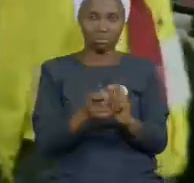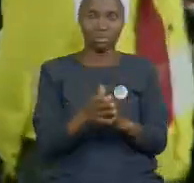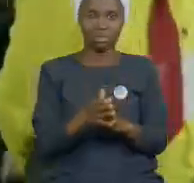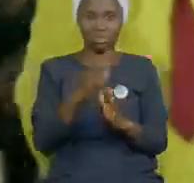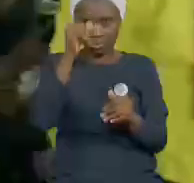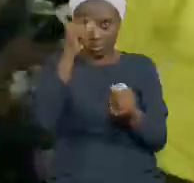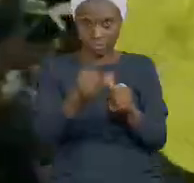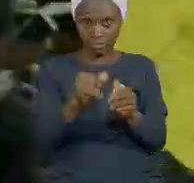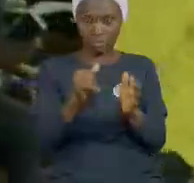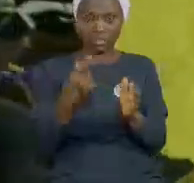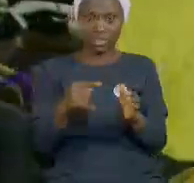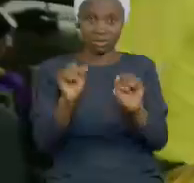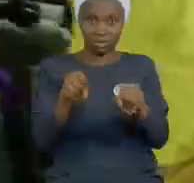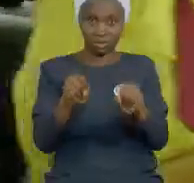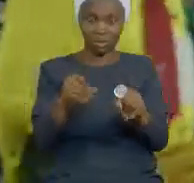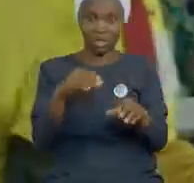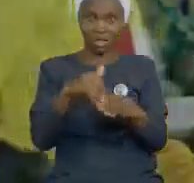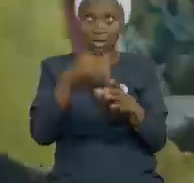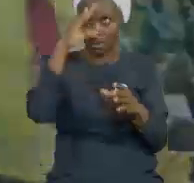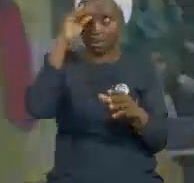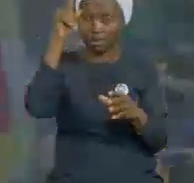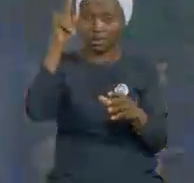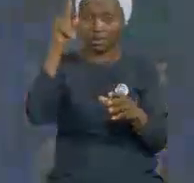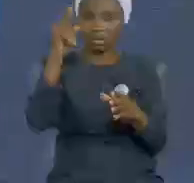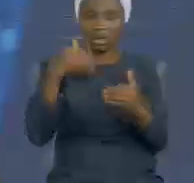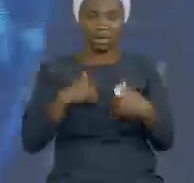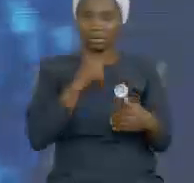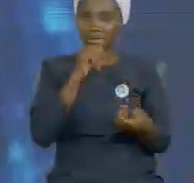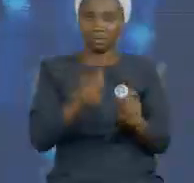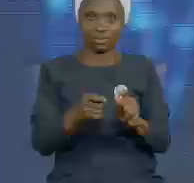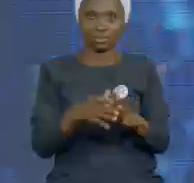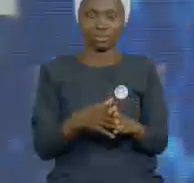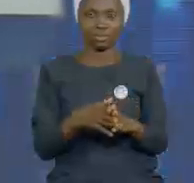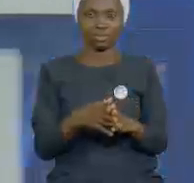the possibilities in him have not changed.